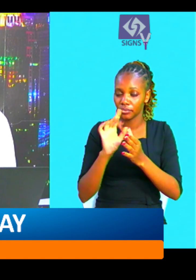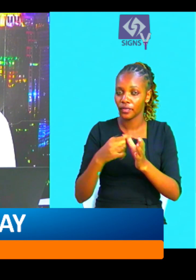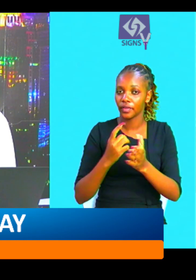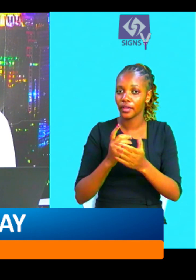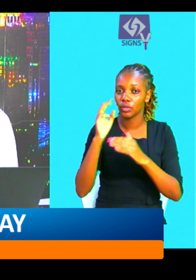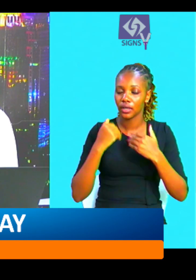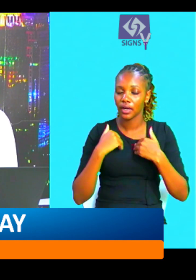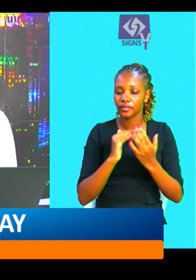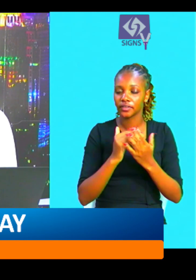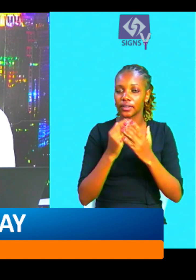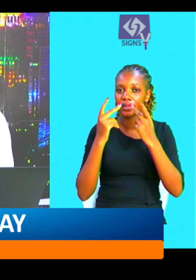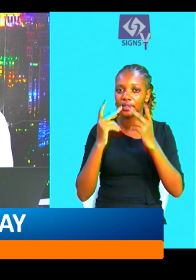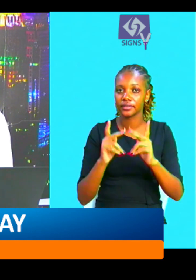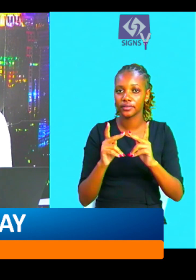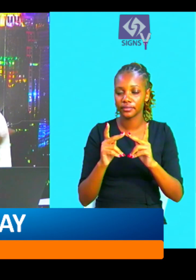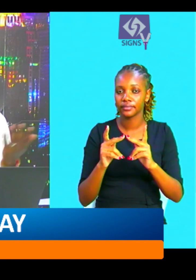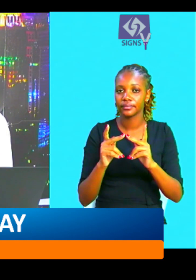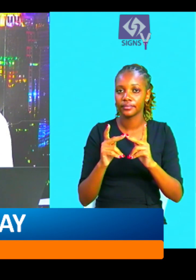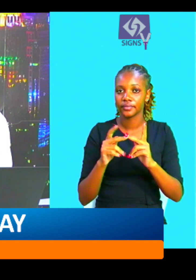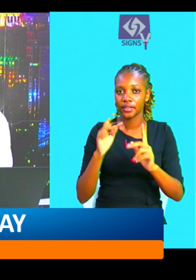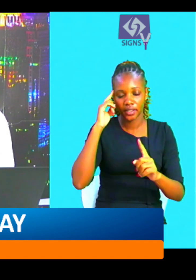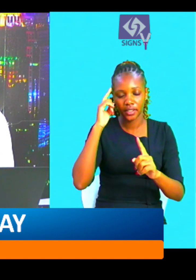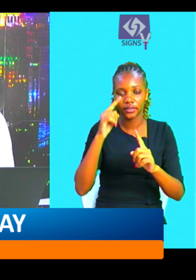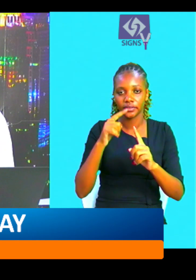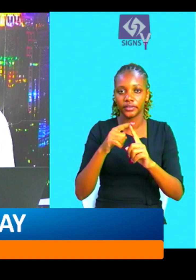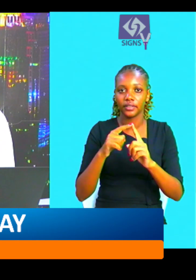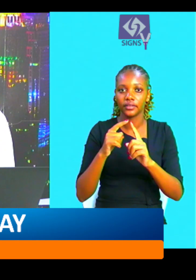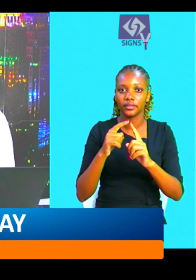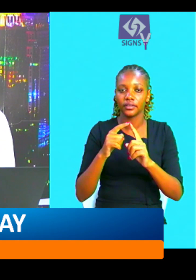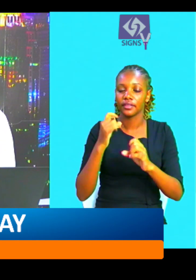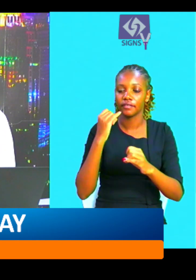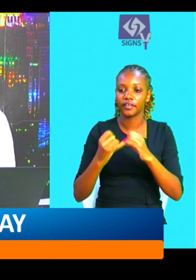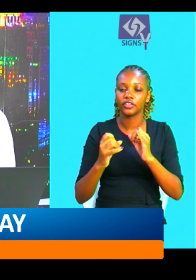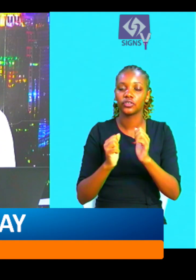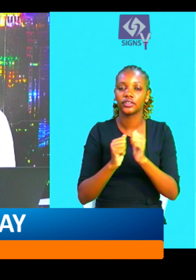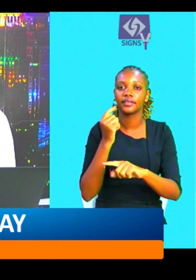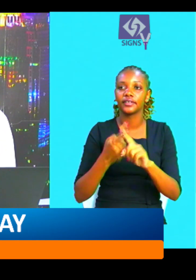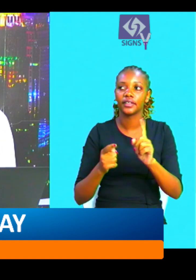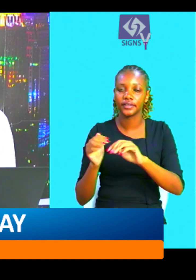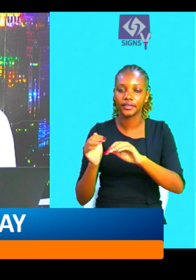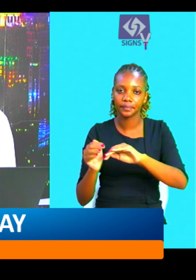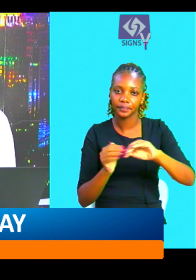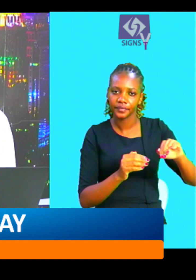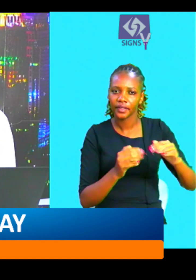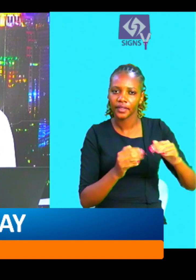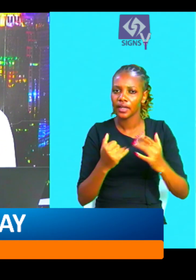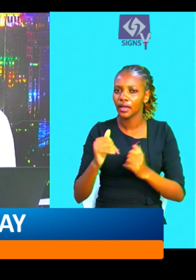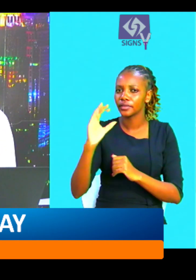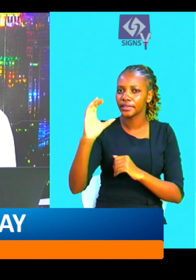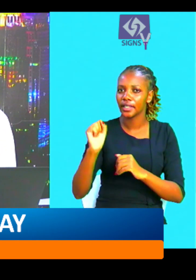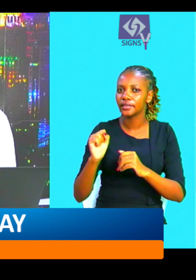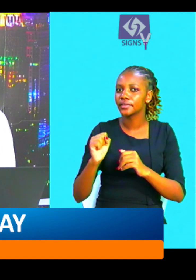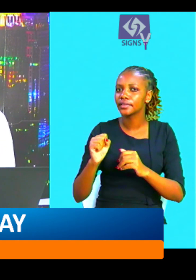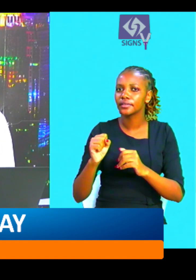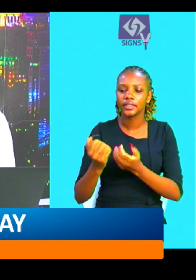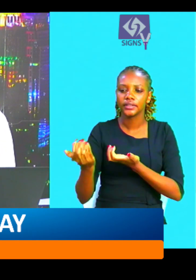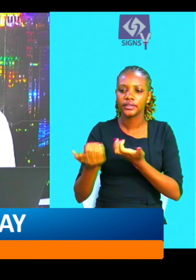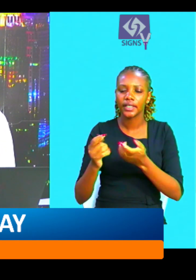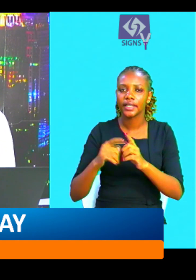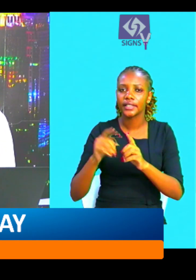and both maize and wheat. Yes. I think those are the two that will be greatly affected, and given that those two are one